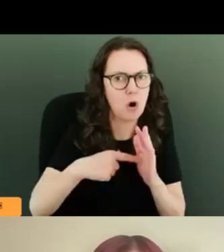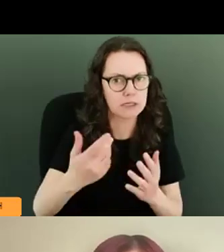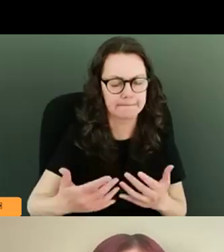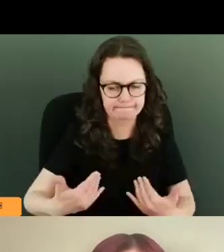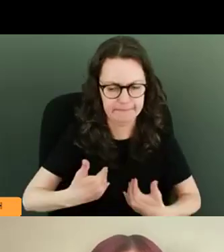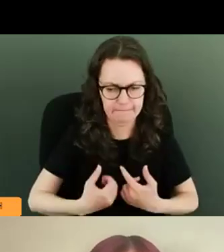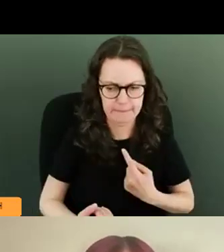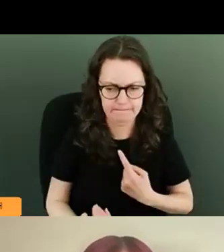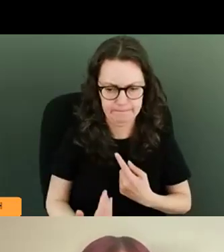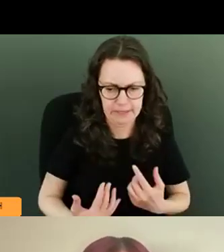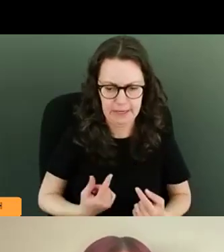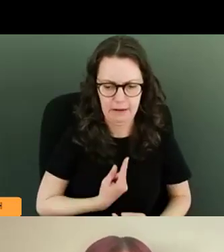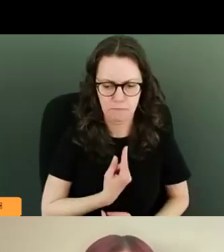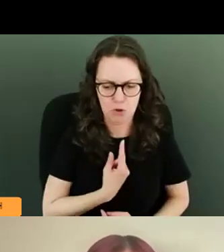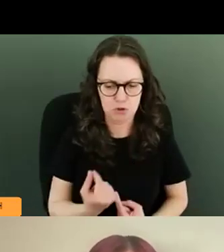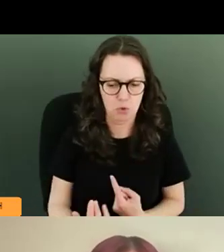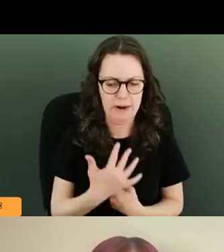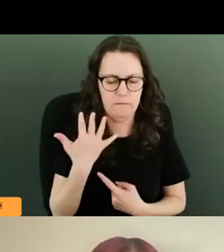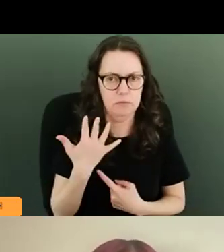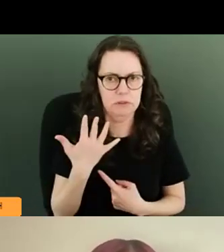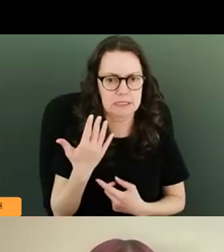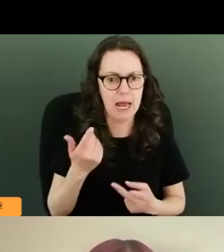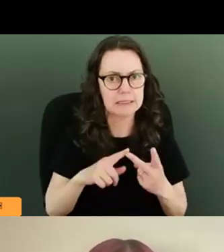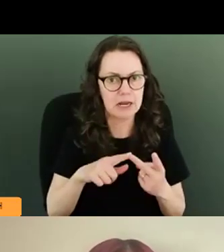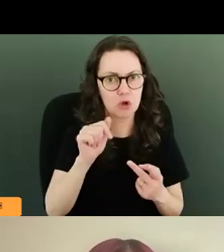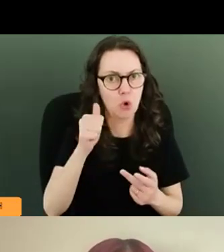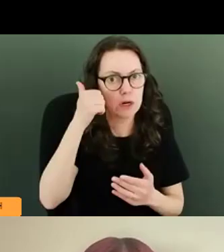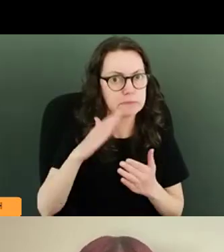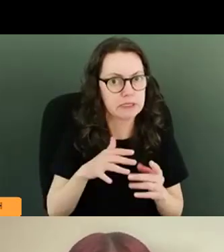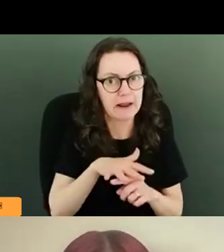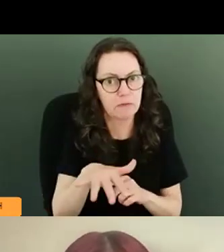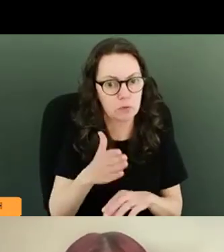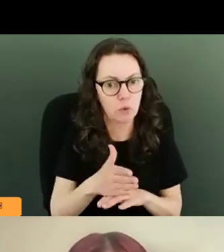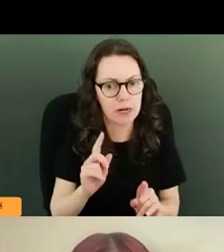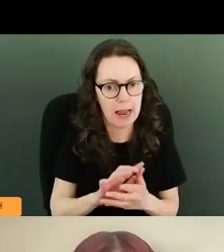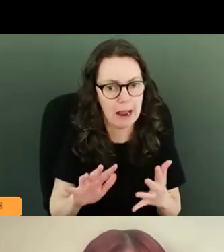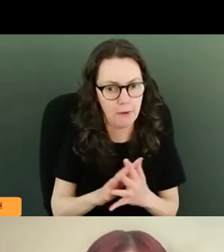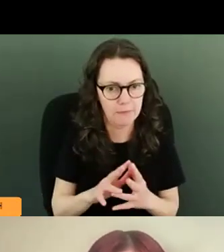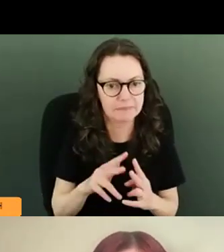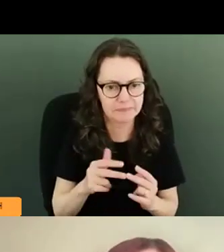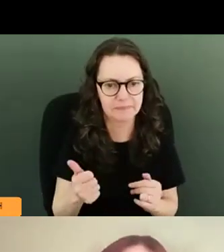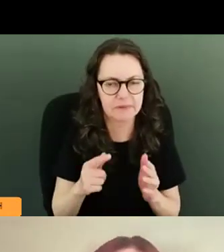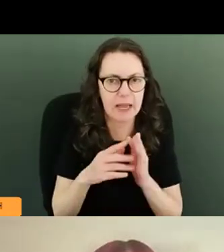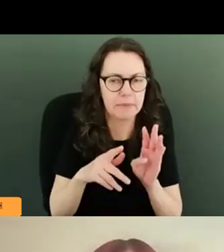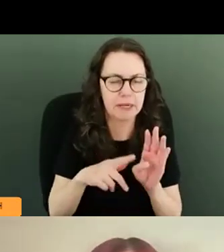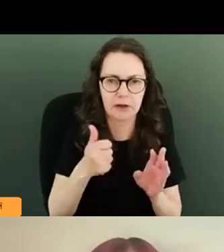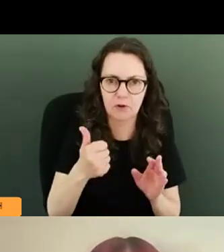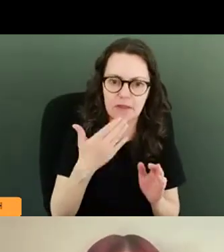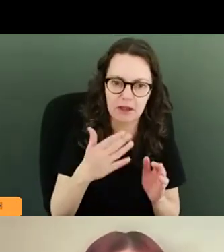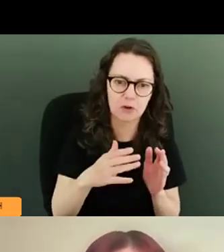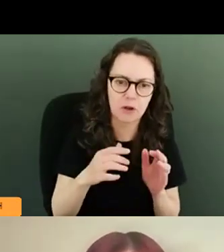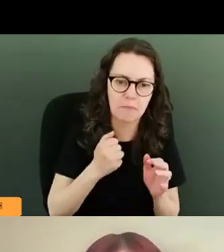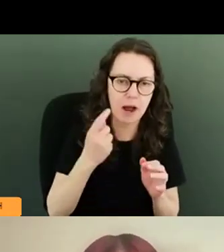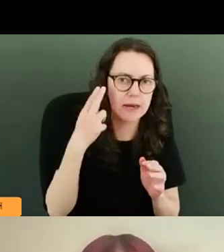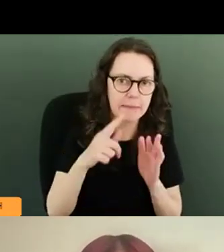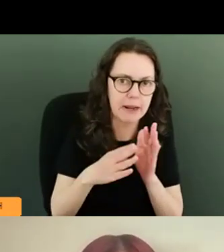personally, and how your lived experience shaped the way you approach this work? Yeah, of course. Thanks so much for the question, Jace. My name's